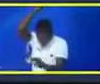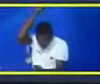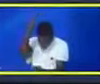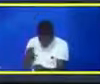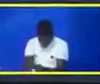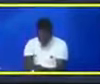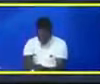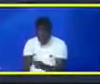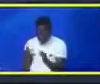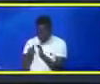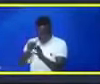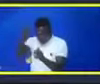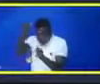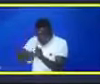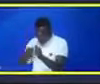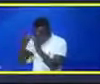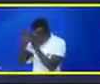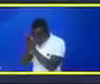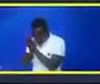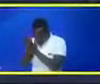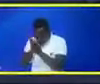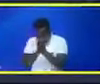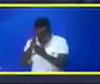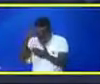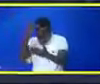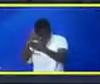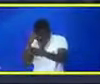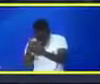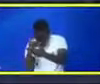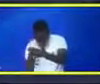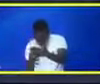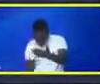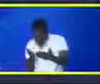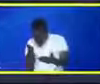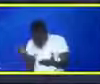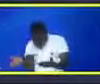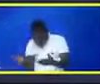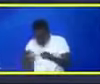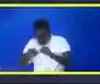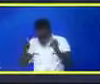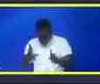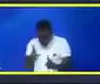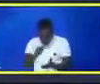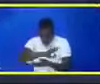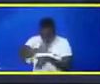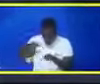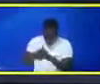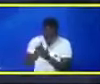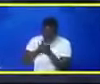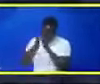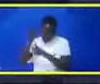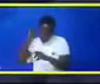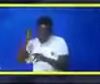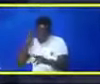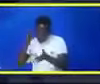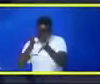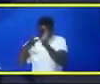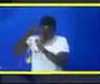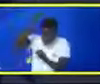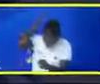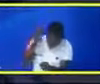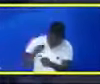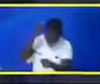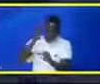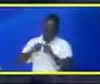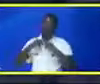That every prayer request here represented, may it be turned to testimonies this moment. Come on,